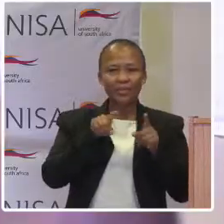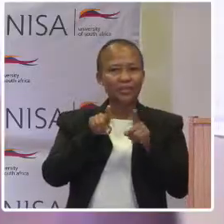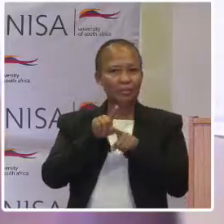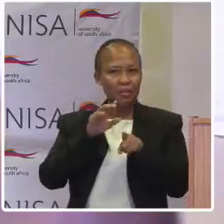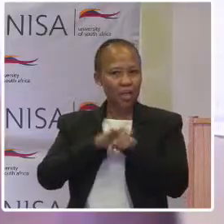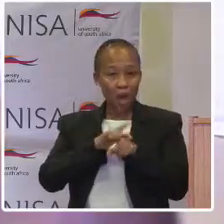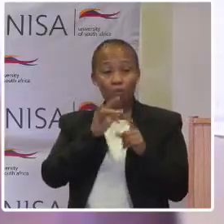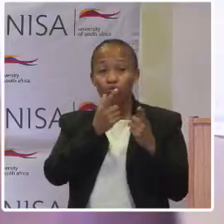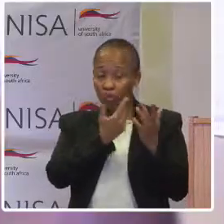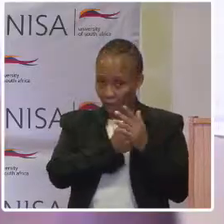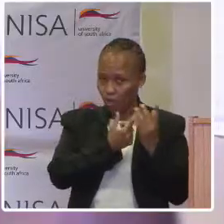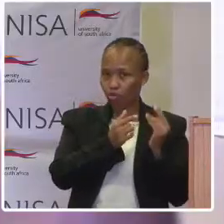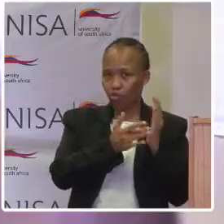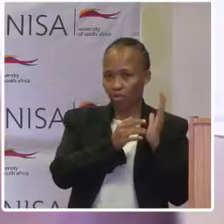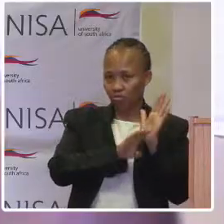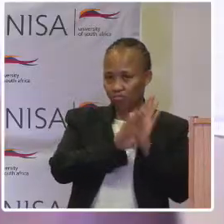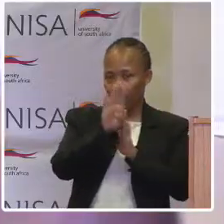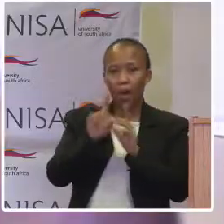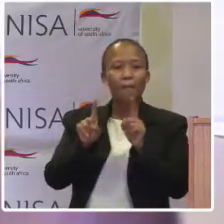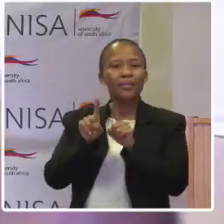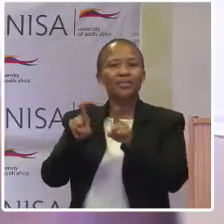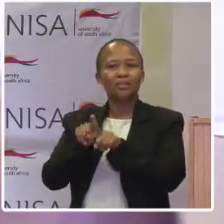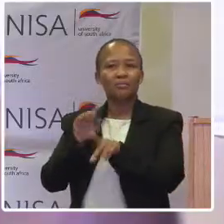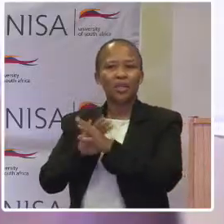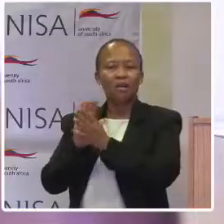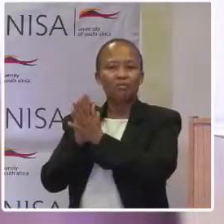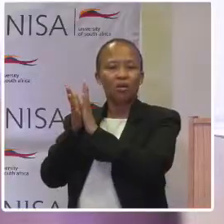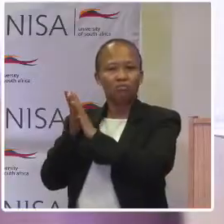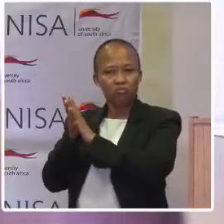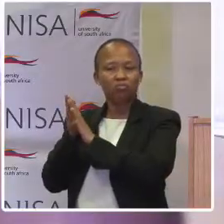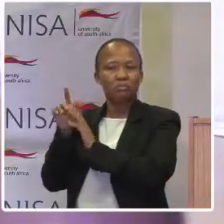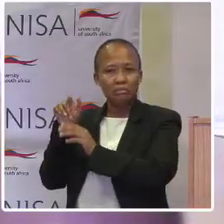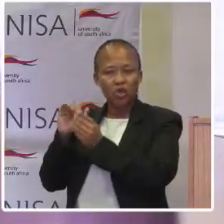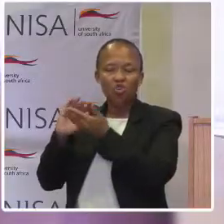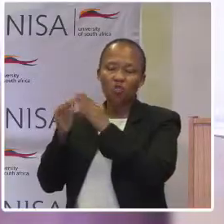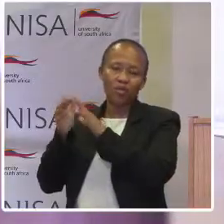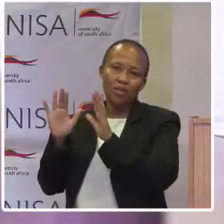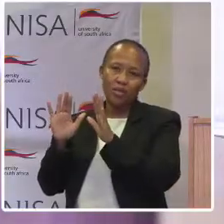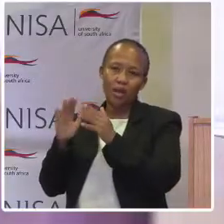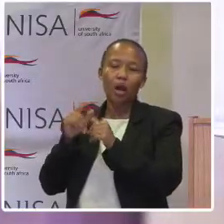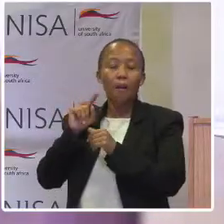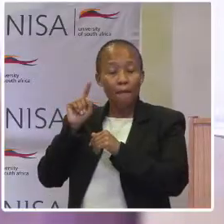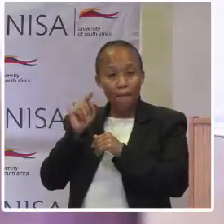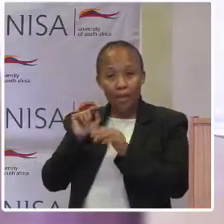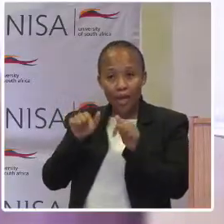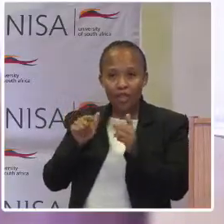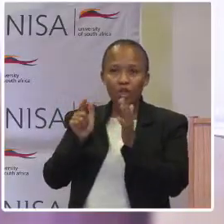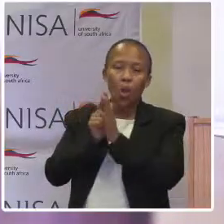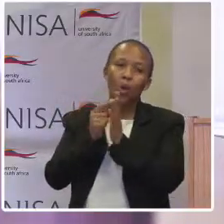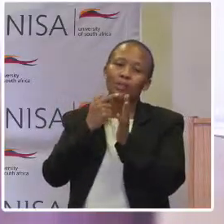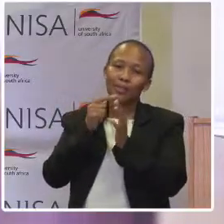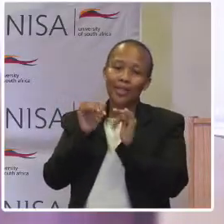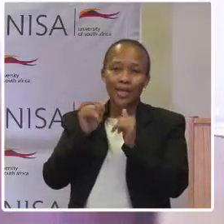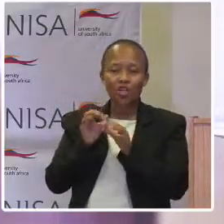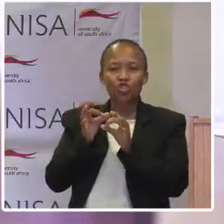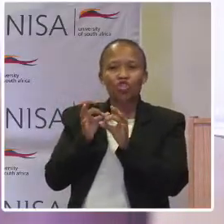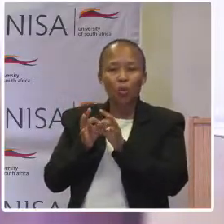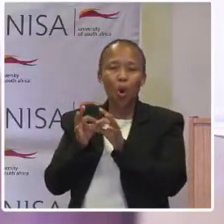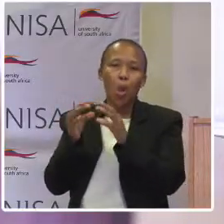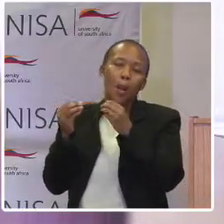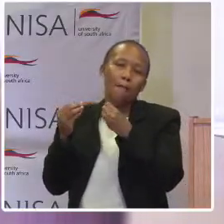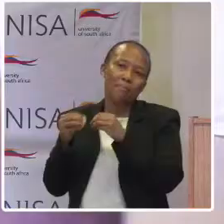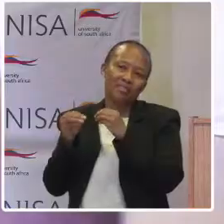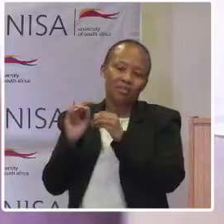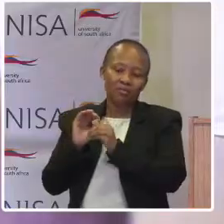think that's where now the regulation and the law comes in to say we are protecting the SMEs. There's